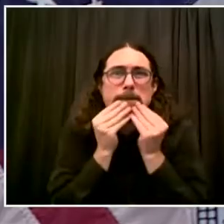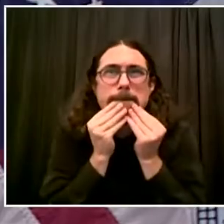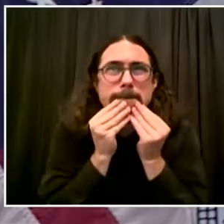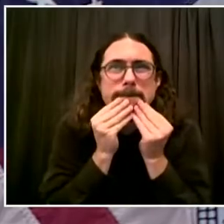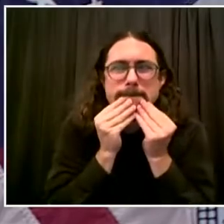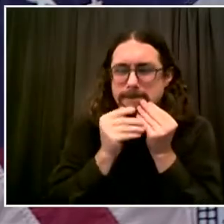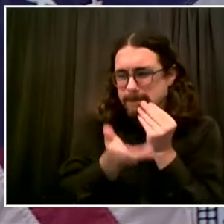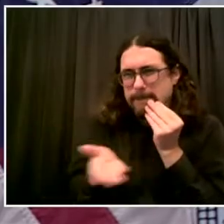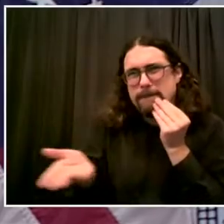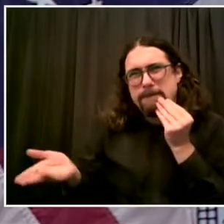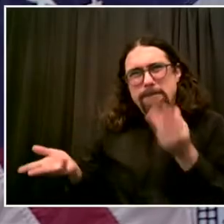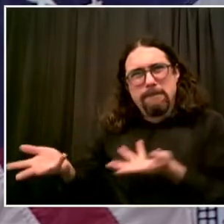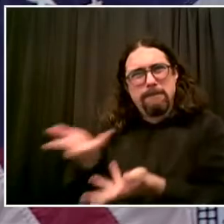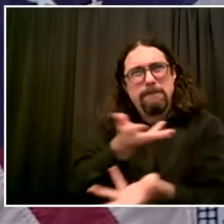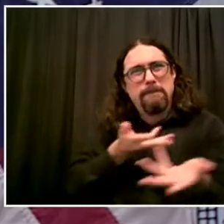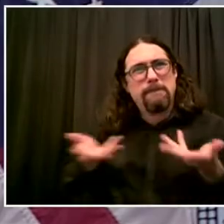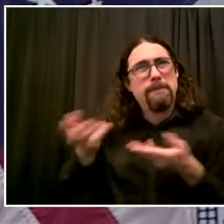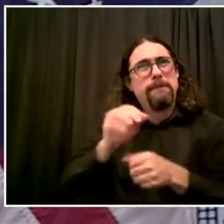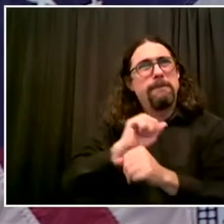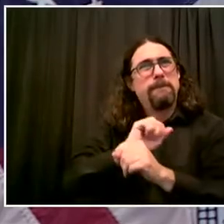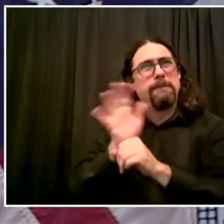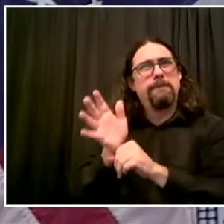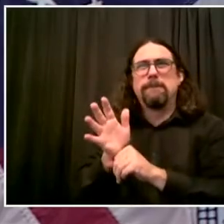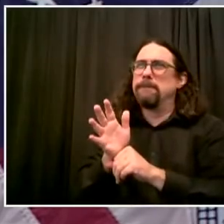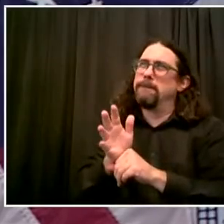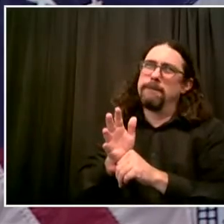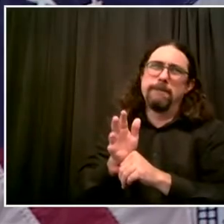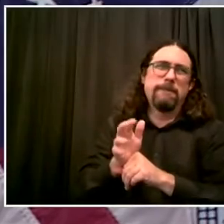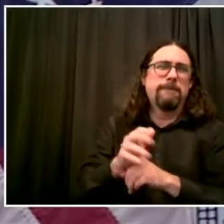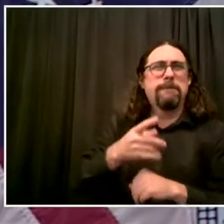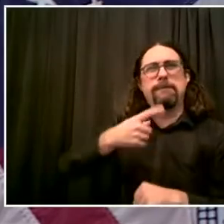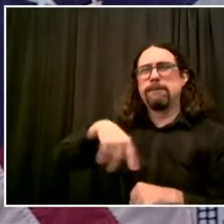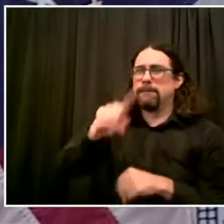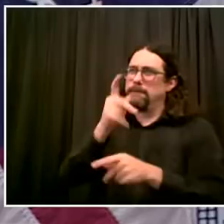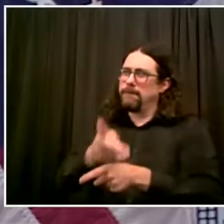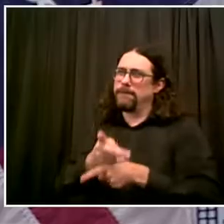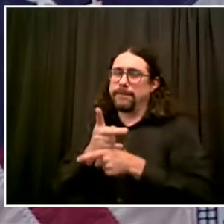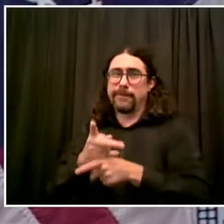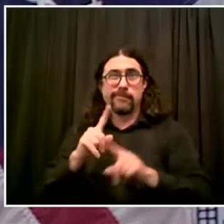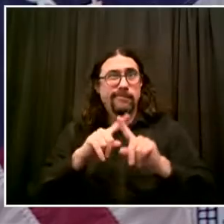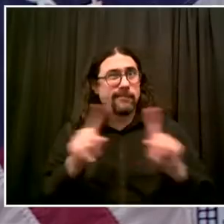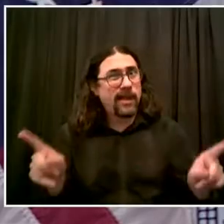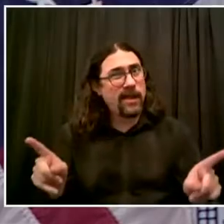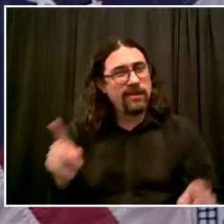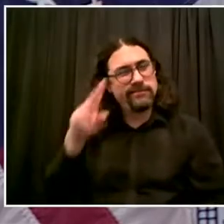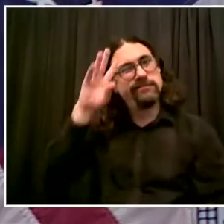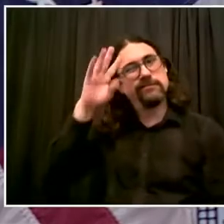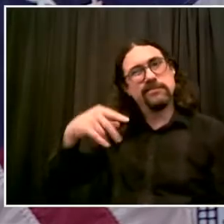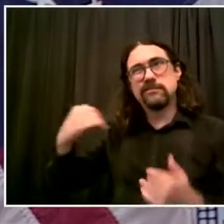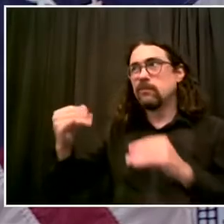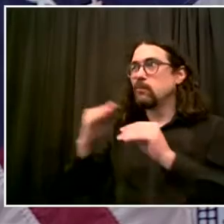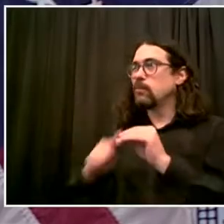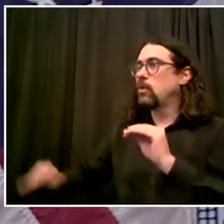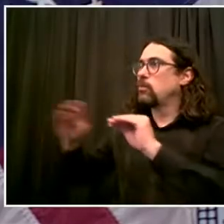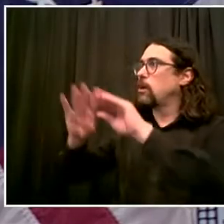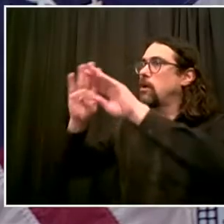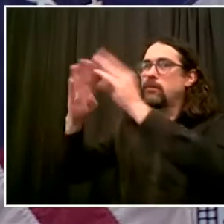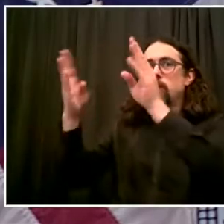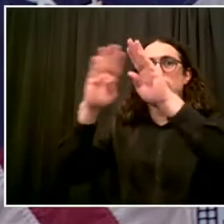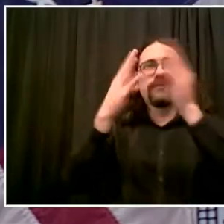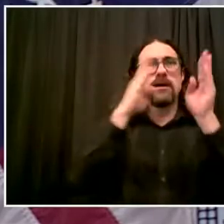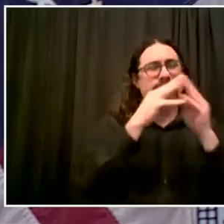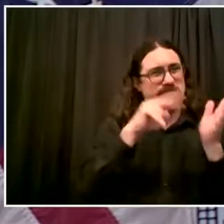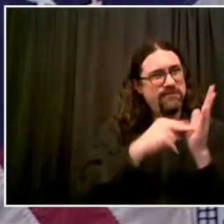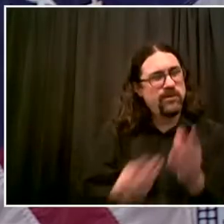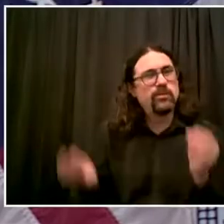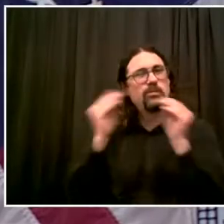We have to resolve this quickly. I'm very concerned about it, but it's also one of the toughest pieces of the equation. But we'll have more